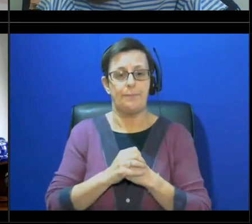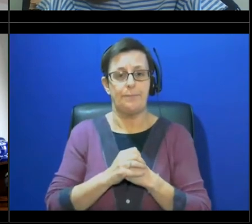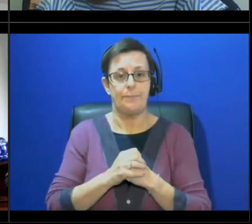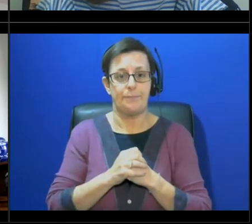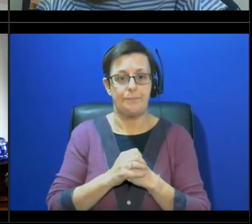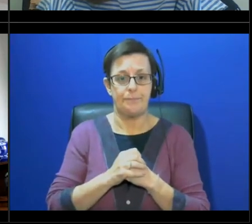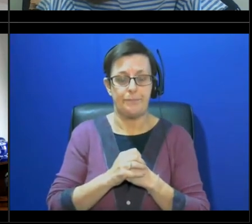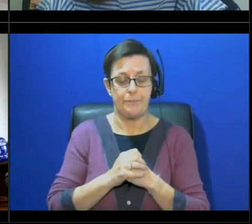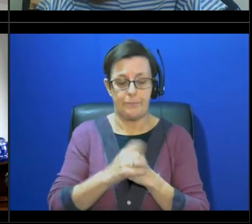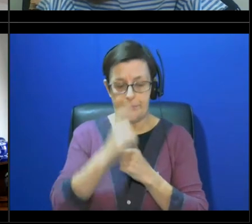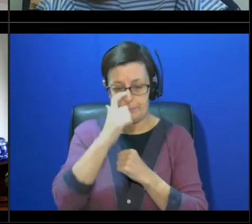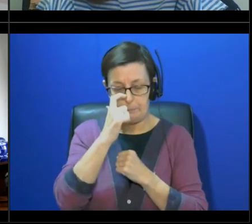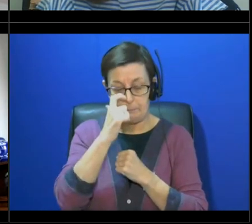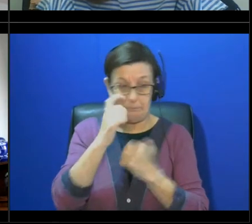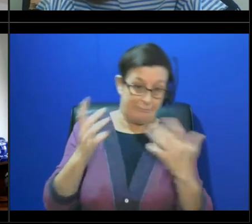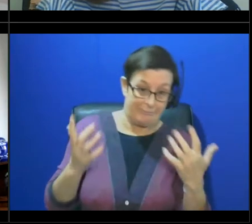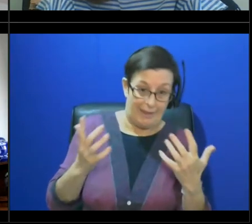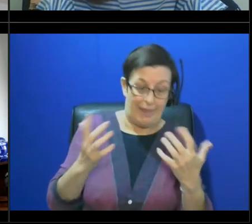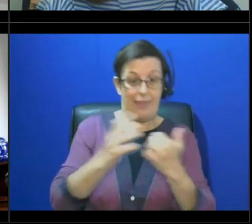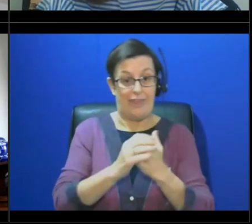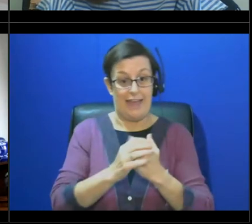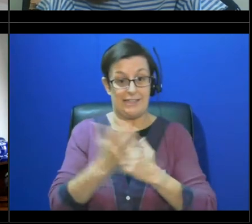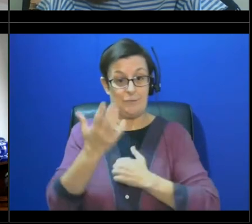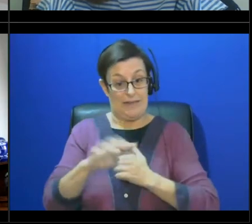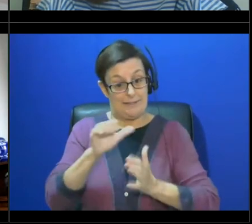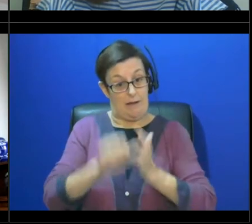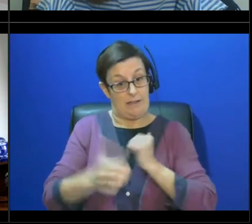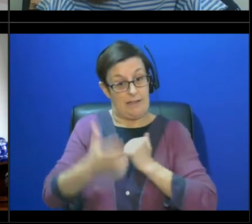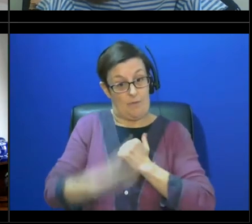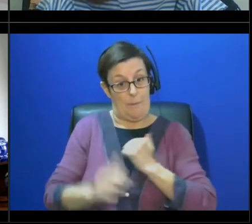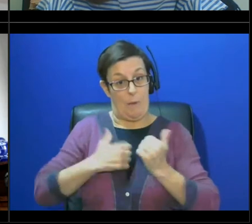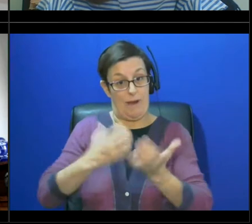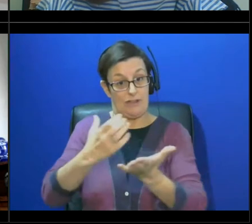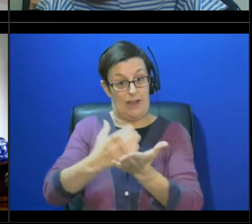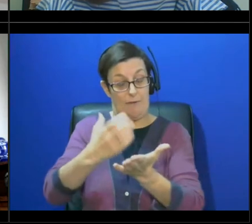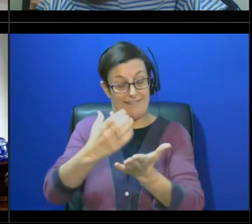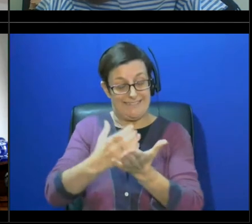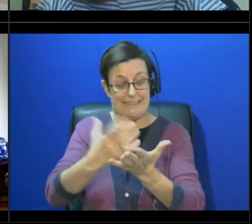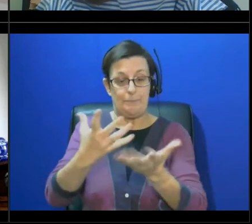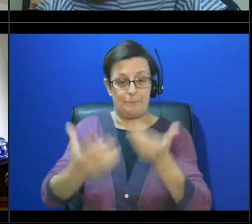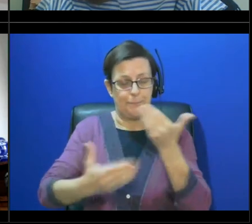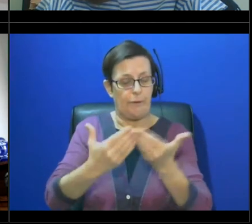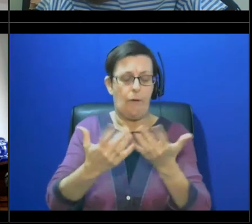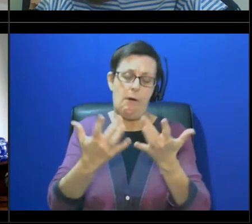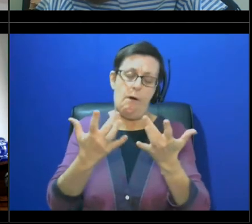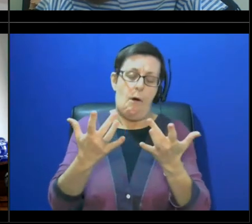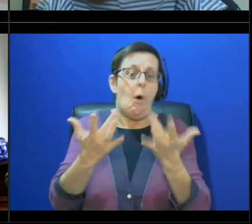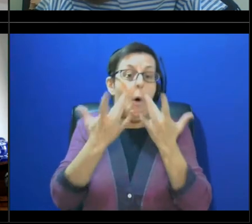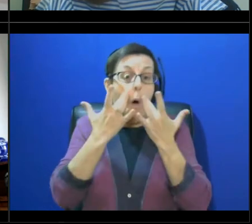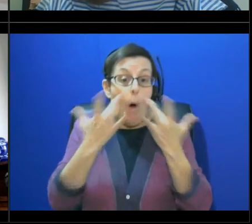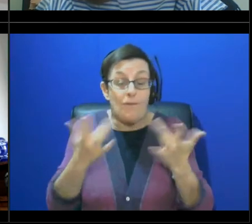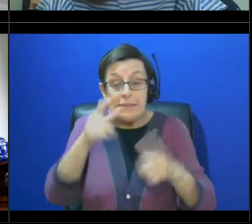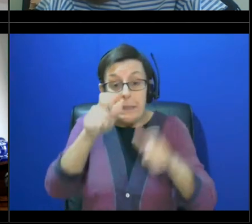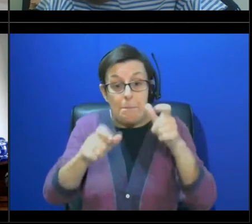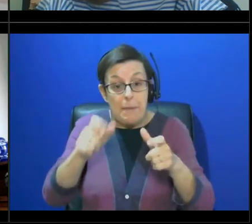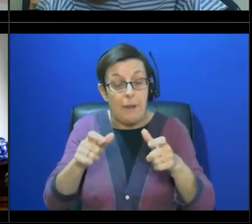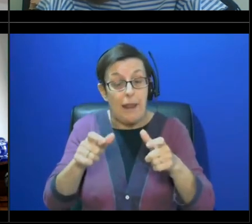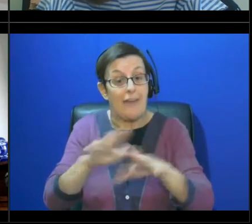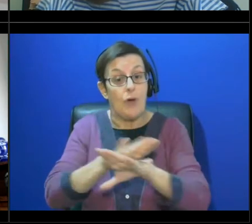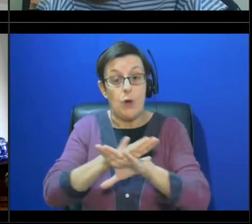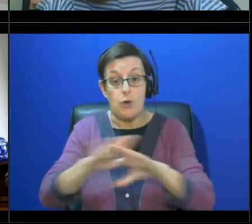So that's kind of where we've started at. Obviously there are people who have no arms or